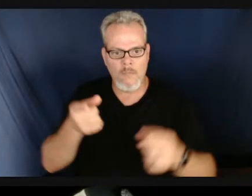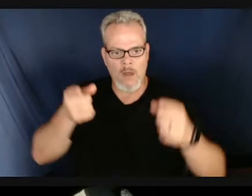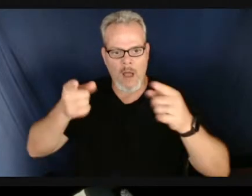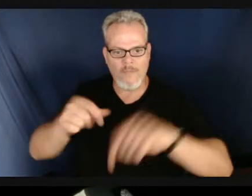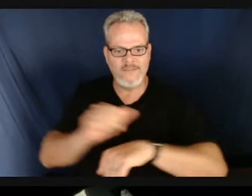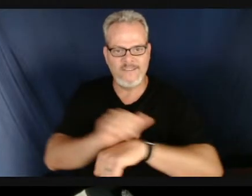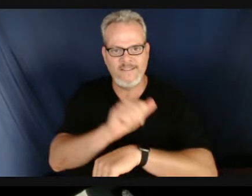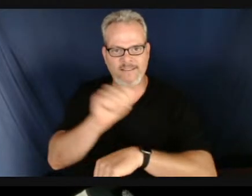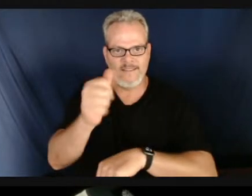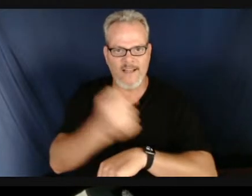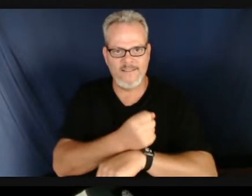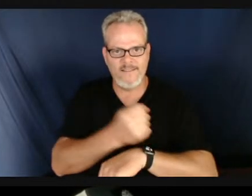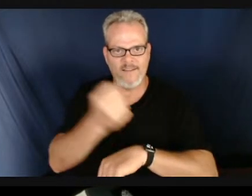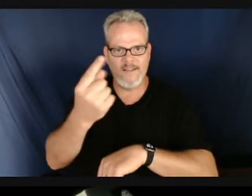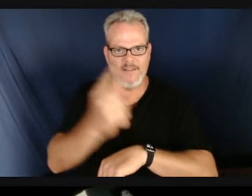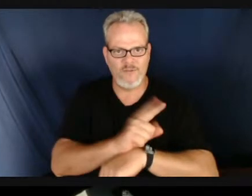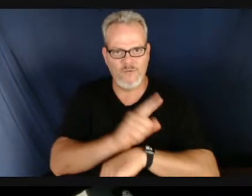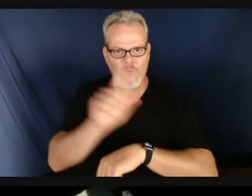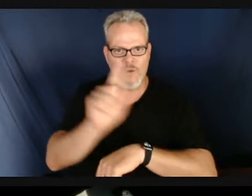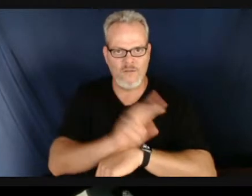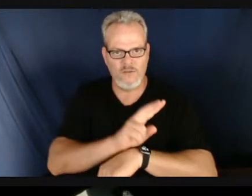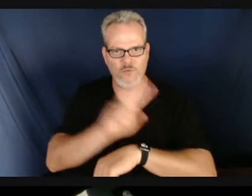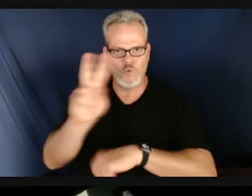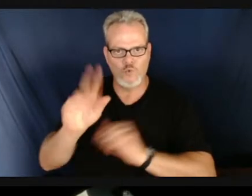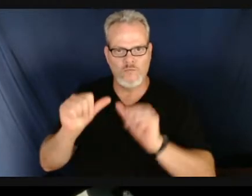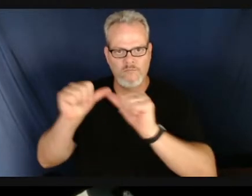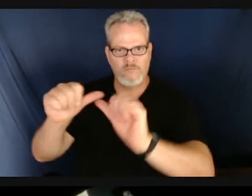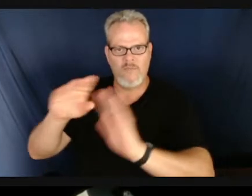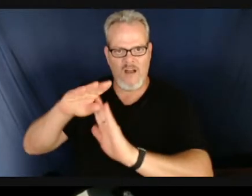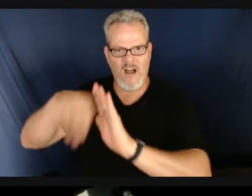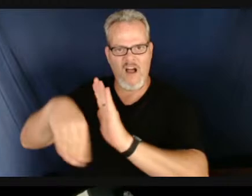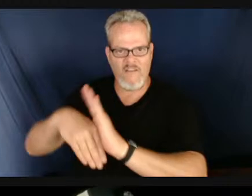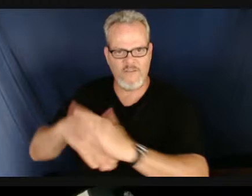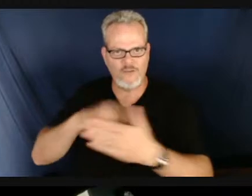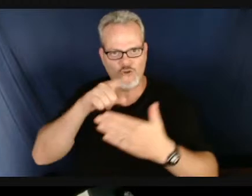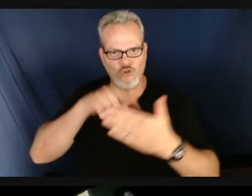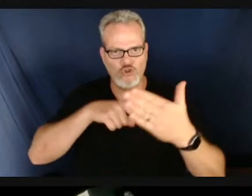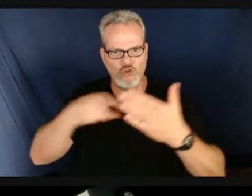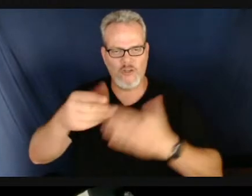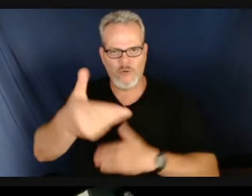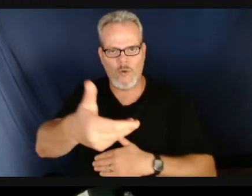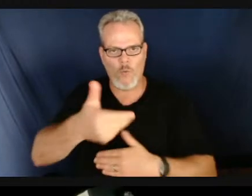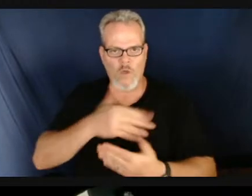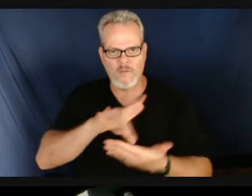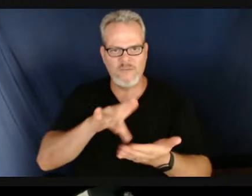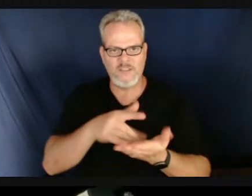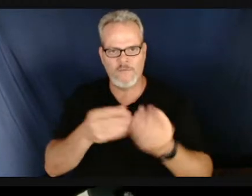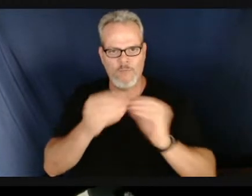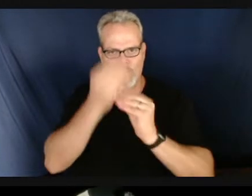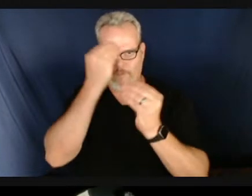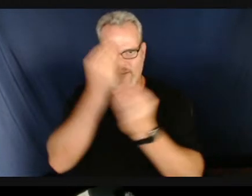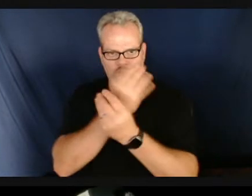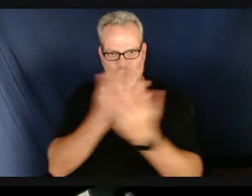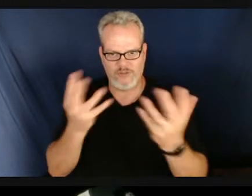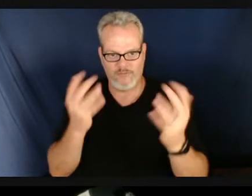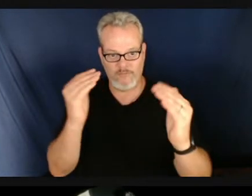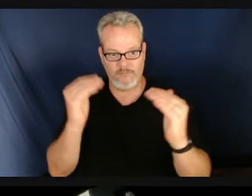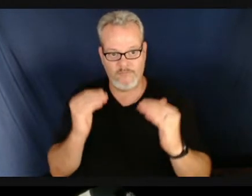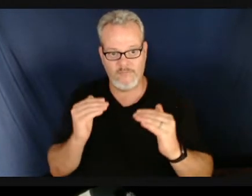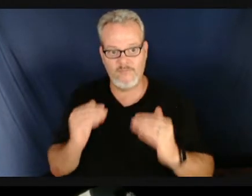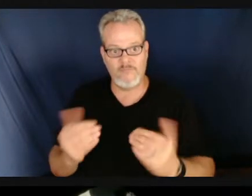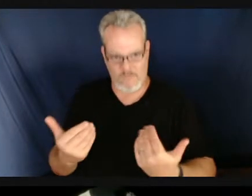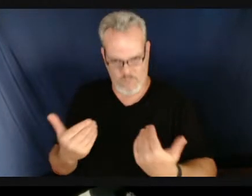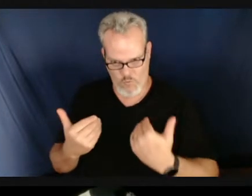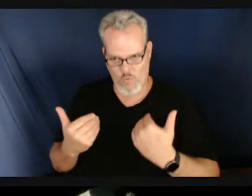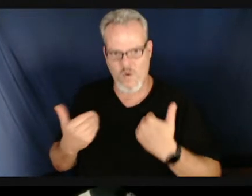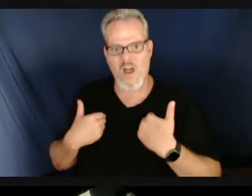11, 1, and 2 p.m., 30 minutes. Check into the Kilauea Welcome Center for more information on that. And we have